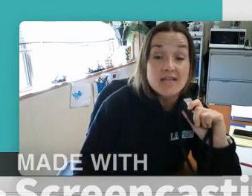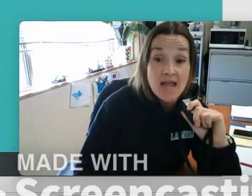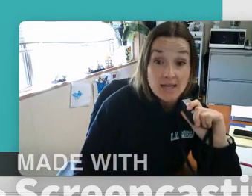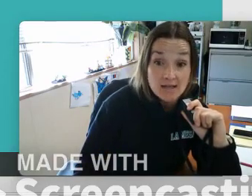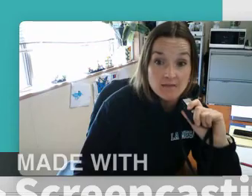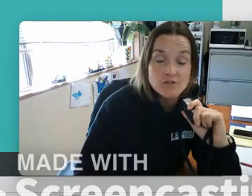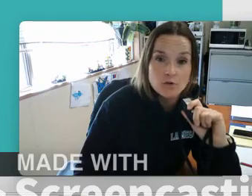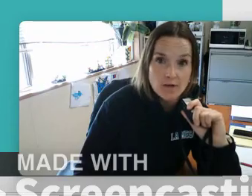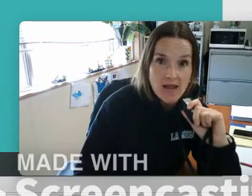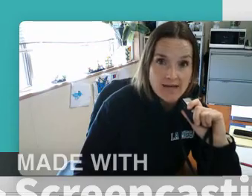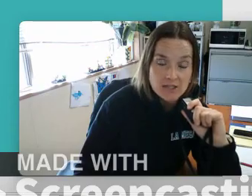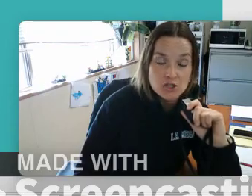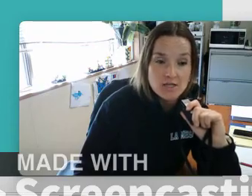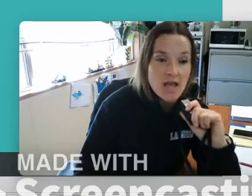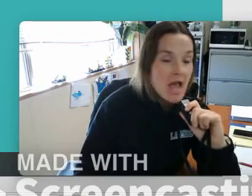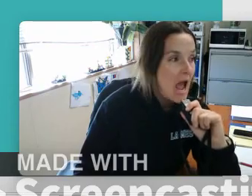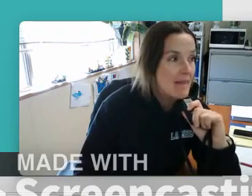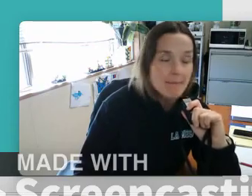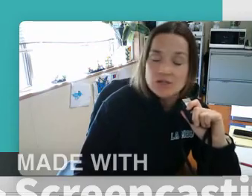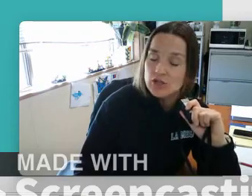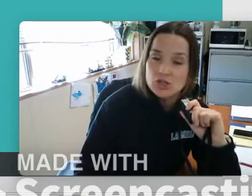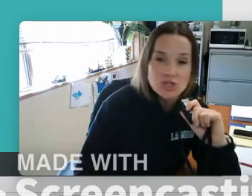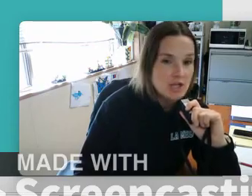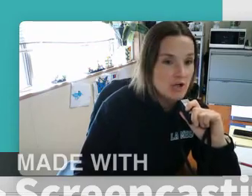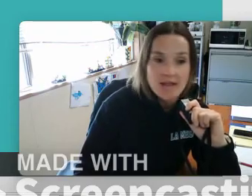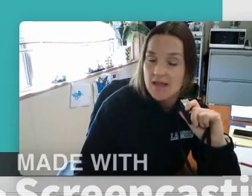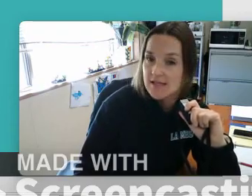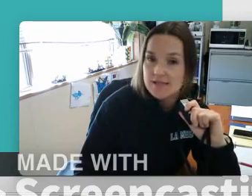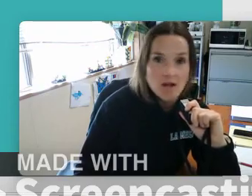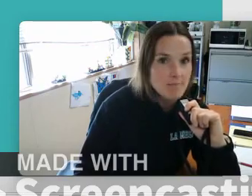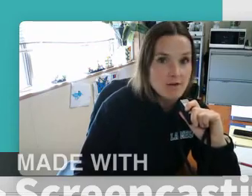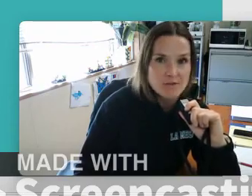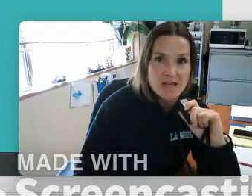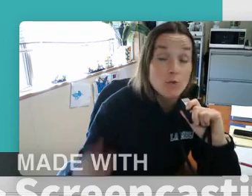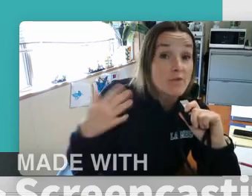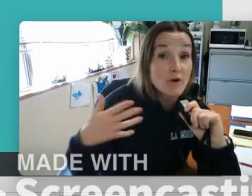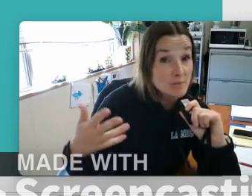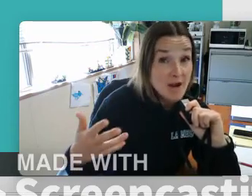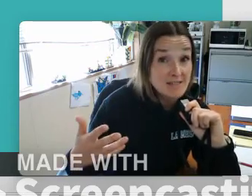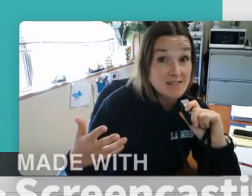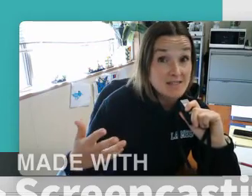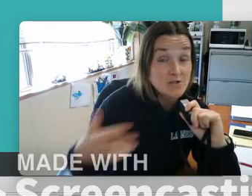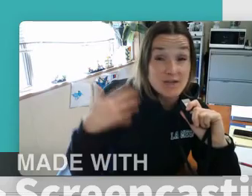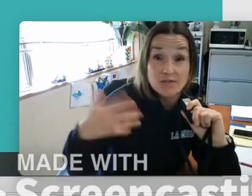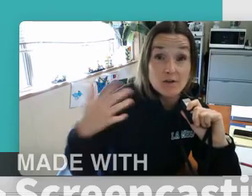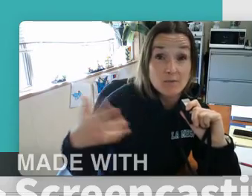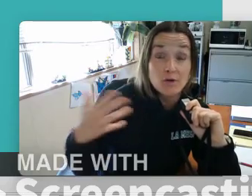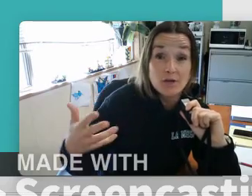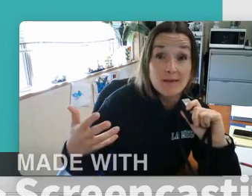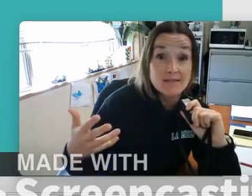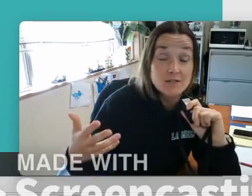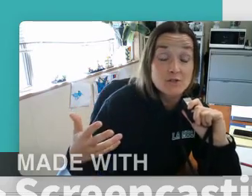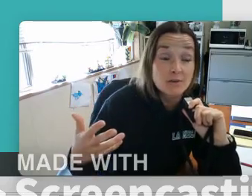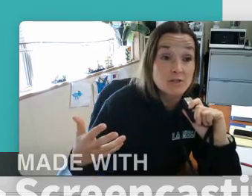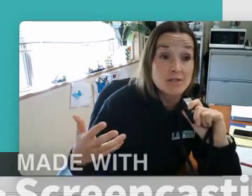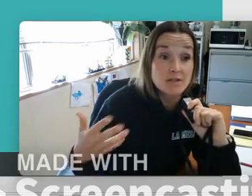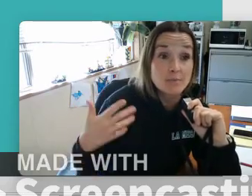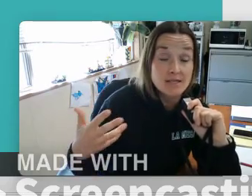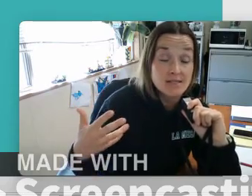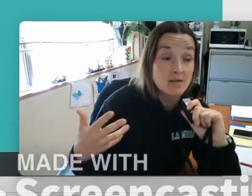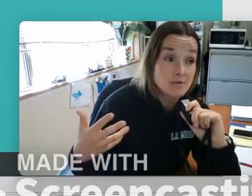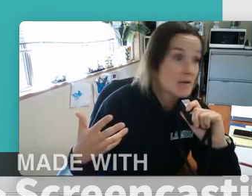put negative, so you'll write NEG, and that means you're gonna shake your head. That's the non-manual sign. We've already practiced this. You guys have already been pretty good about this in your sponges